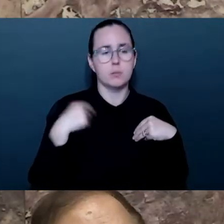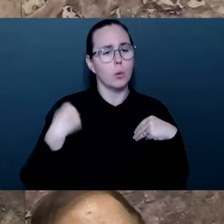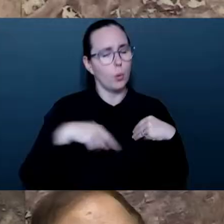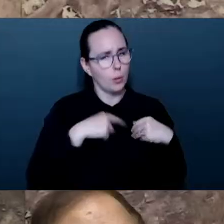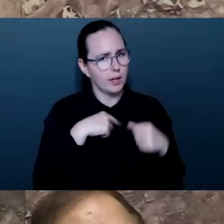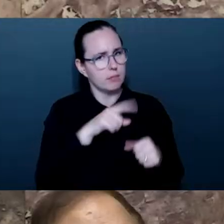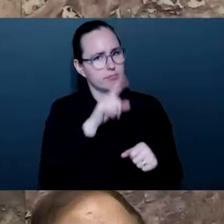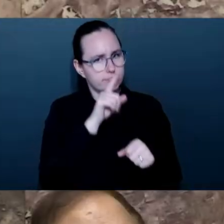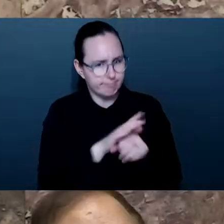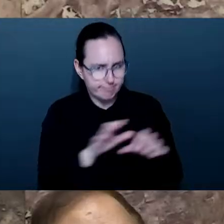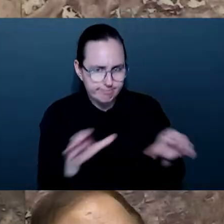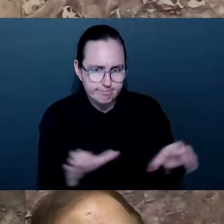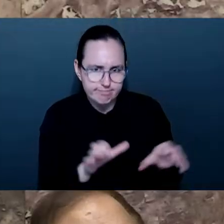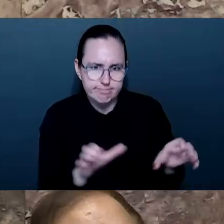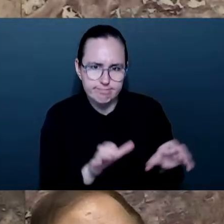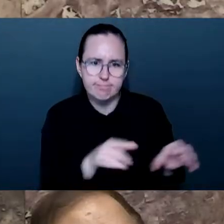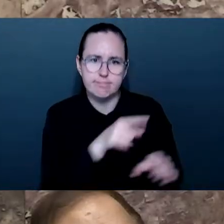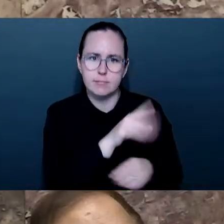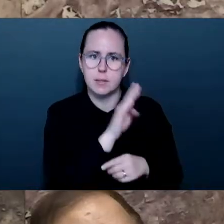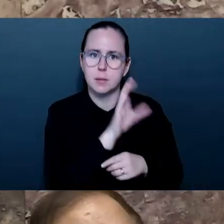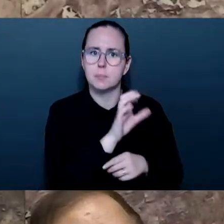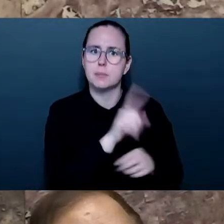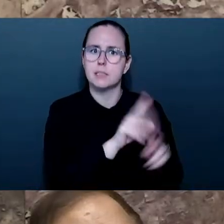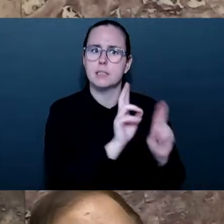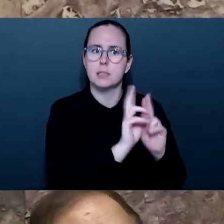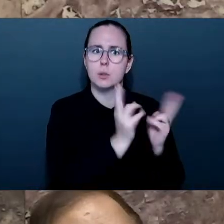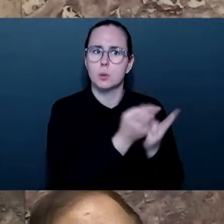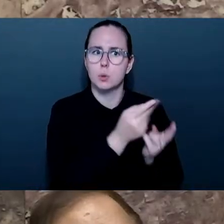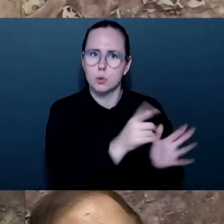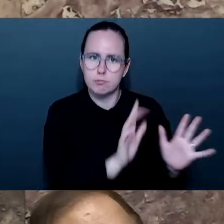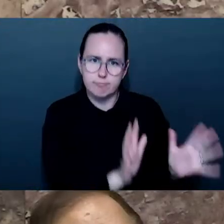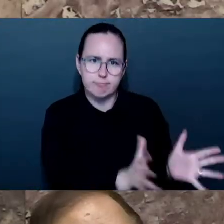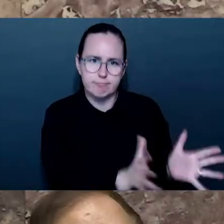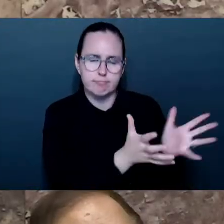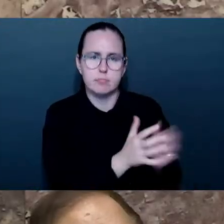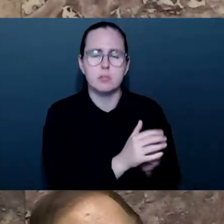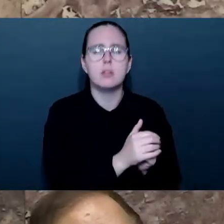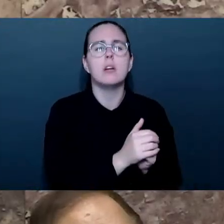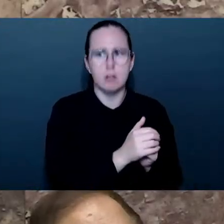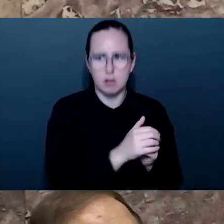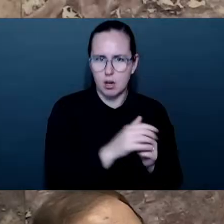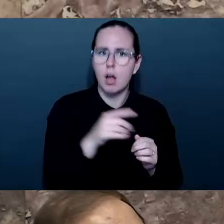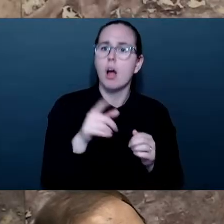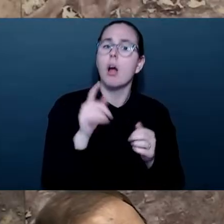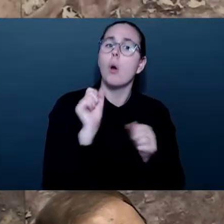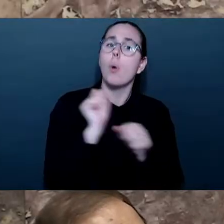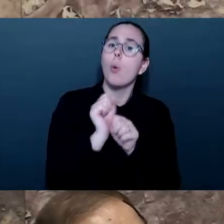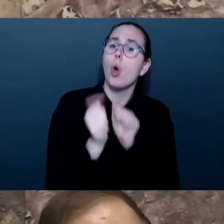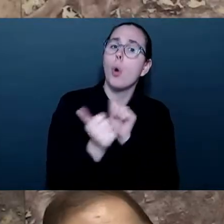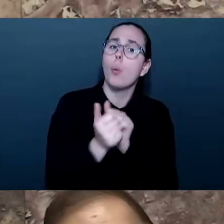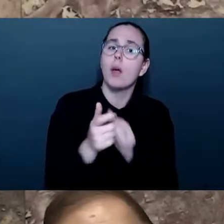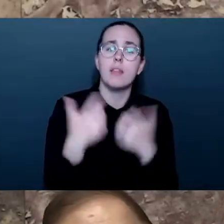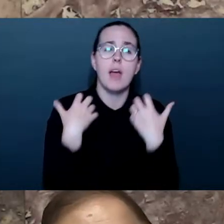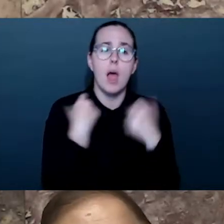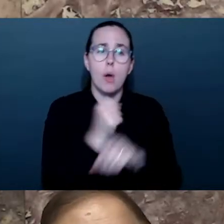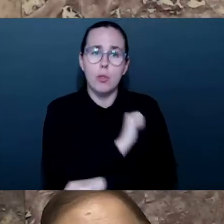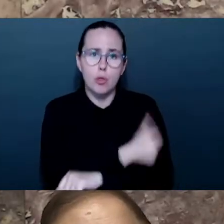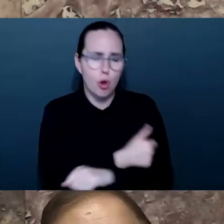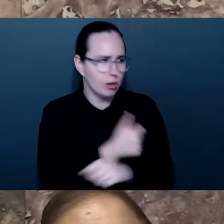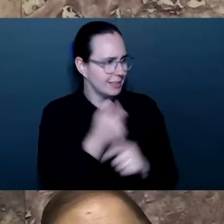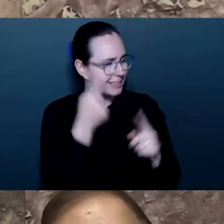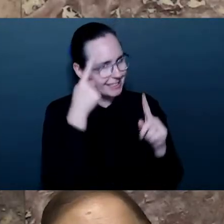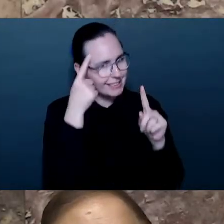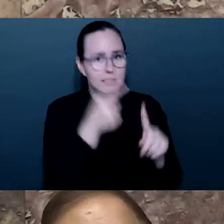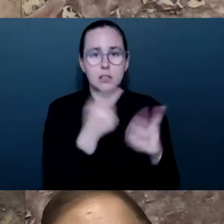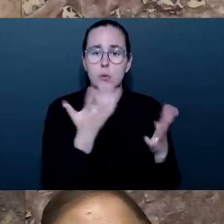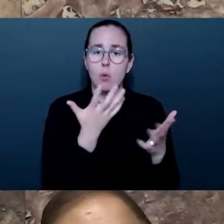to reduce and eliminate that violence. Mr. Speaker, the work that our relational security officers do in hospital